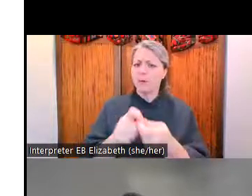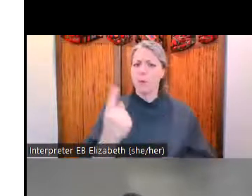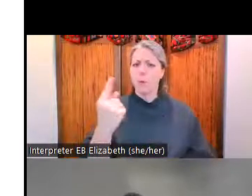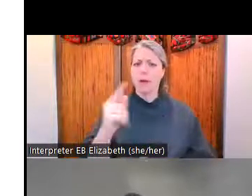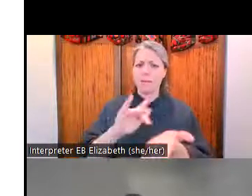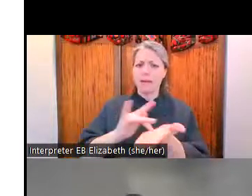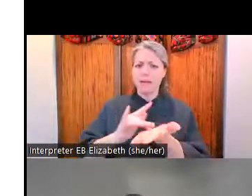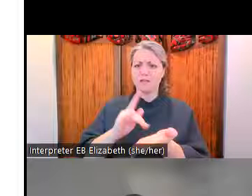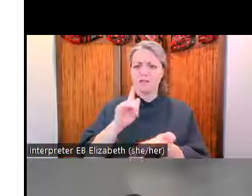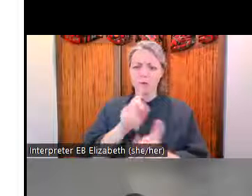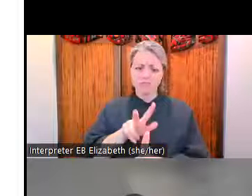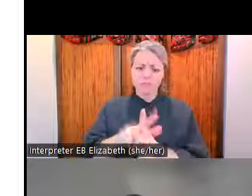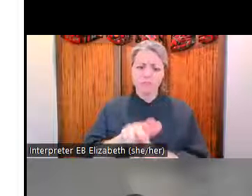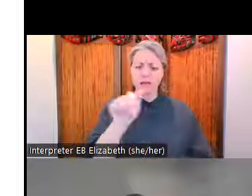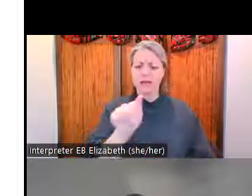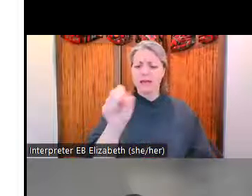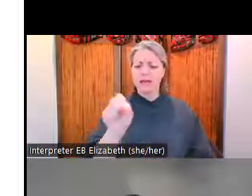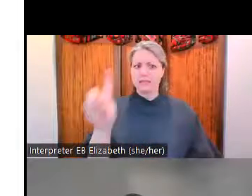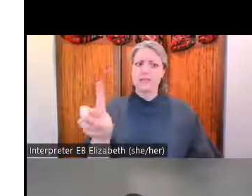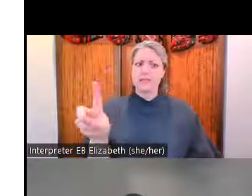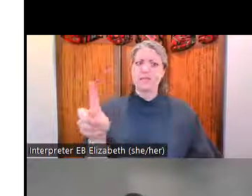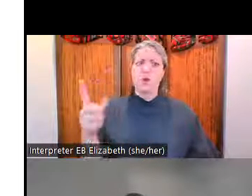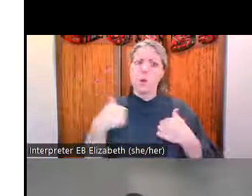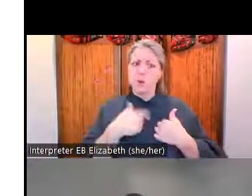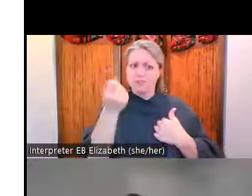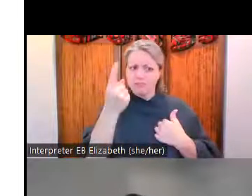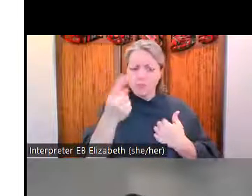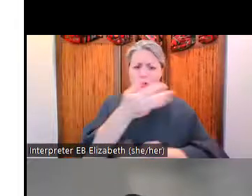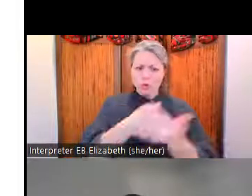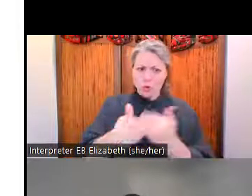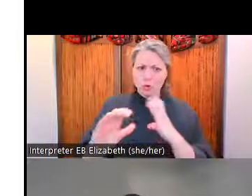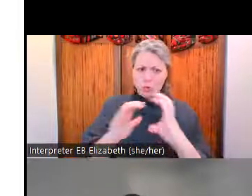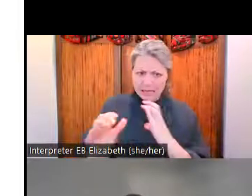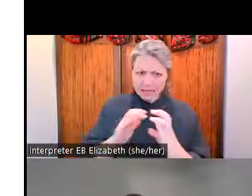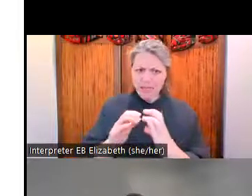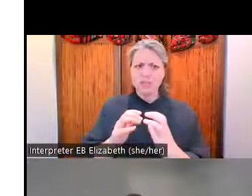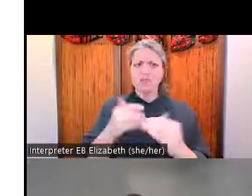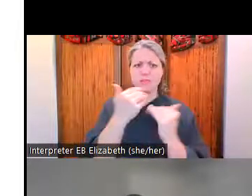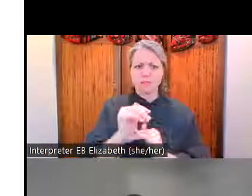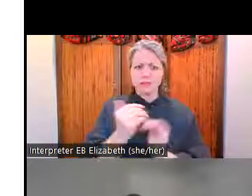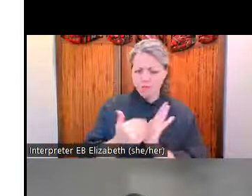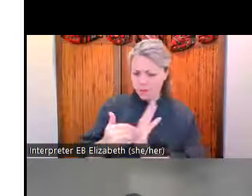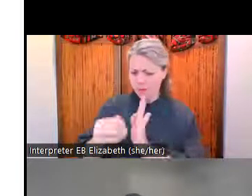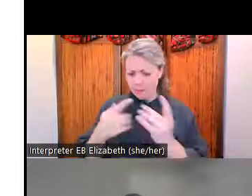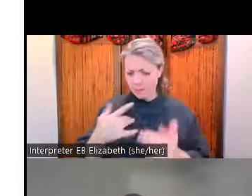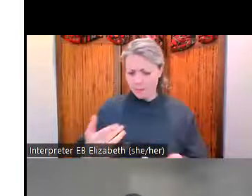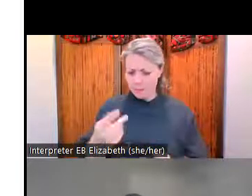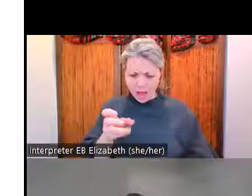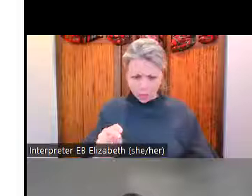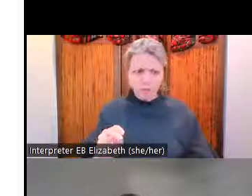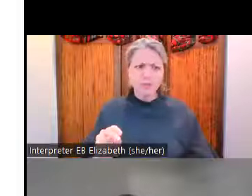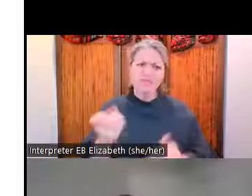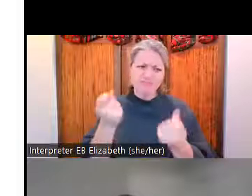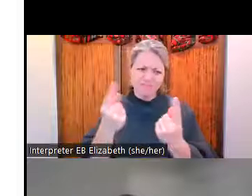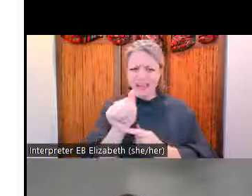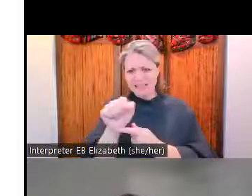which we know relate to social communication and restricted and repetitive patterns of behavior. Challenging behavior concerns are